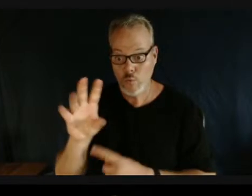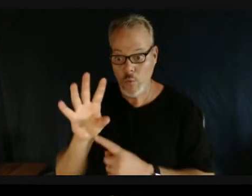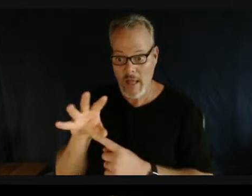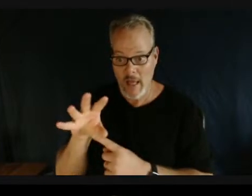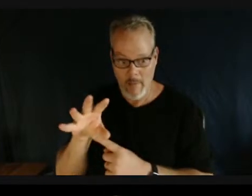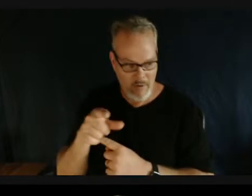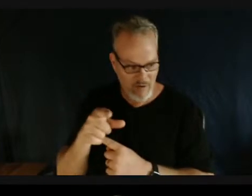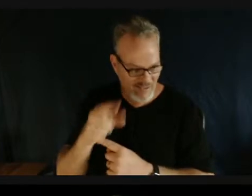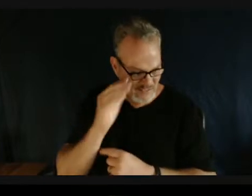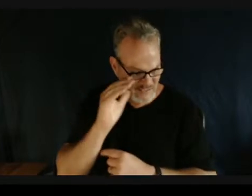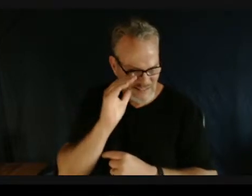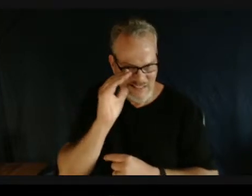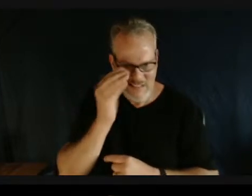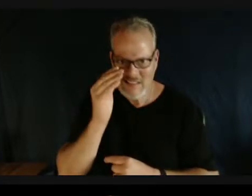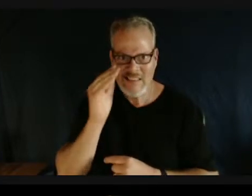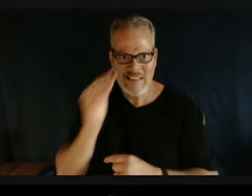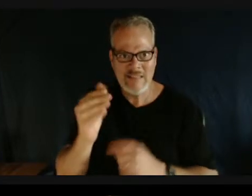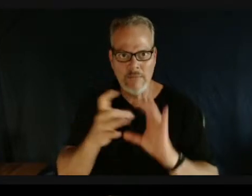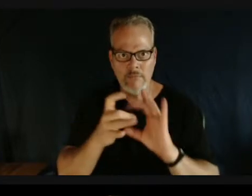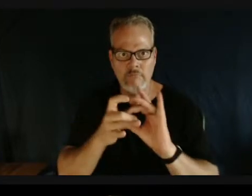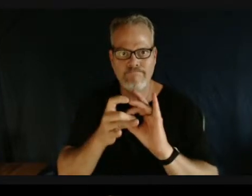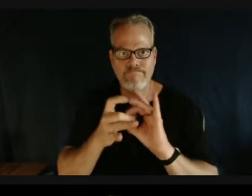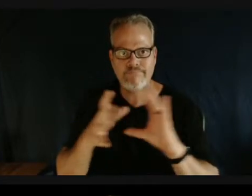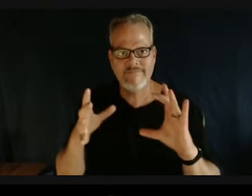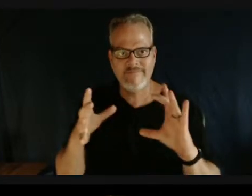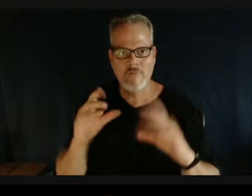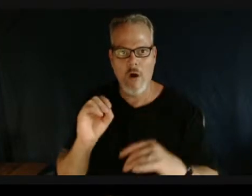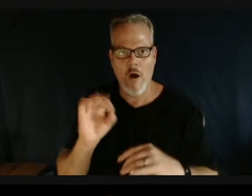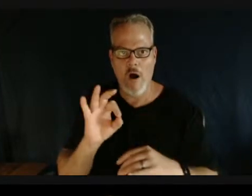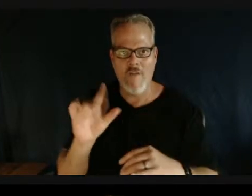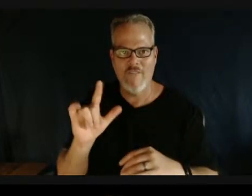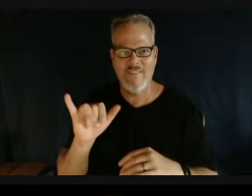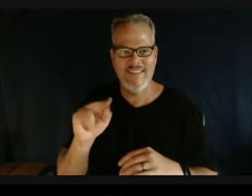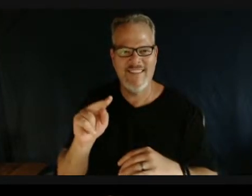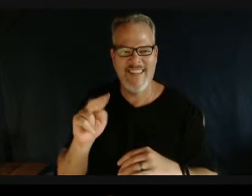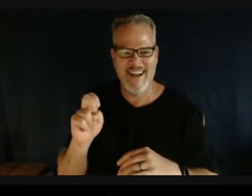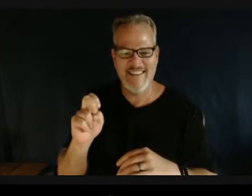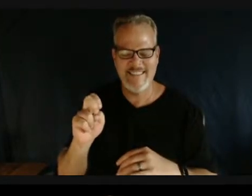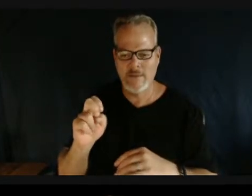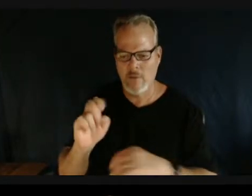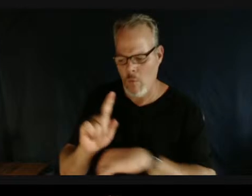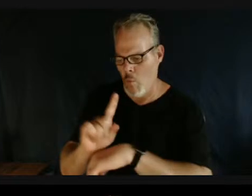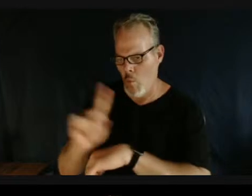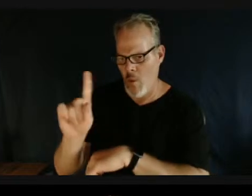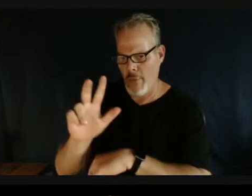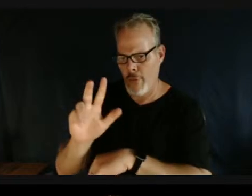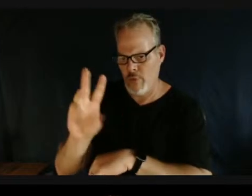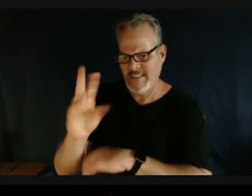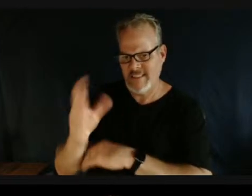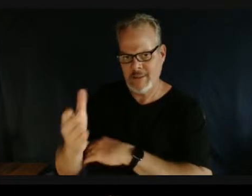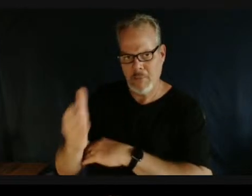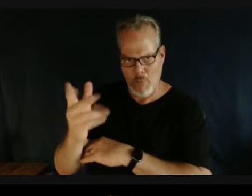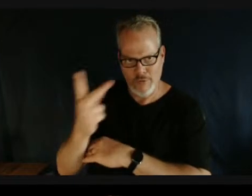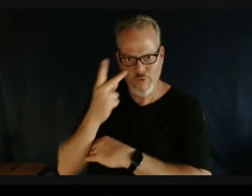seems to have gone offline overnight, 1:36 in the morning, but it did catch most of the episode